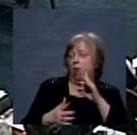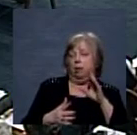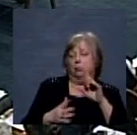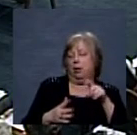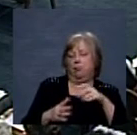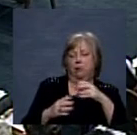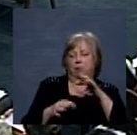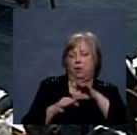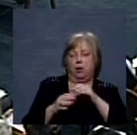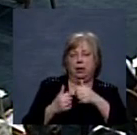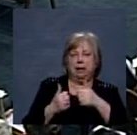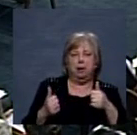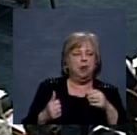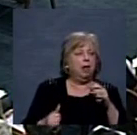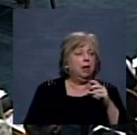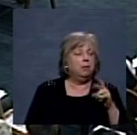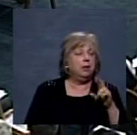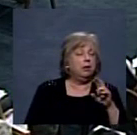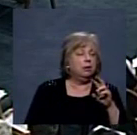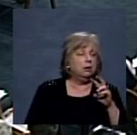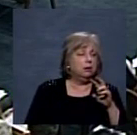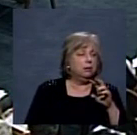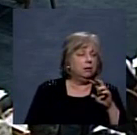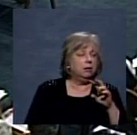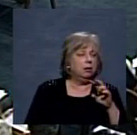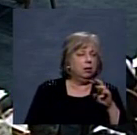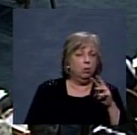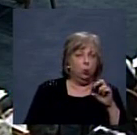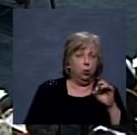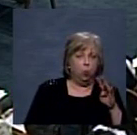separately. Mr. Webb, did you want to say something about this item?